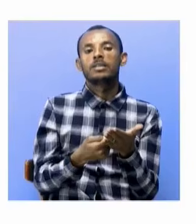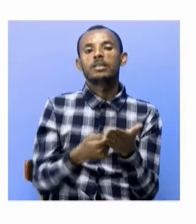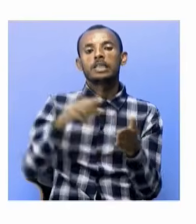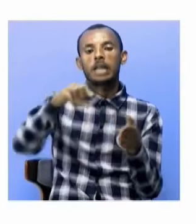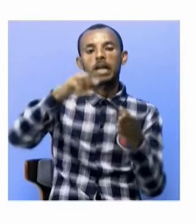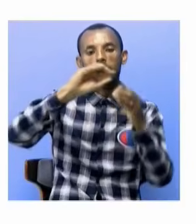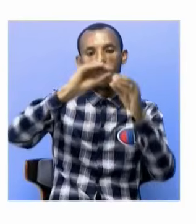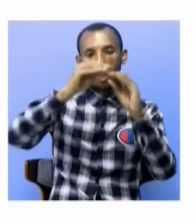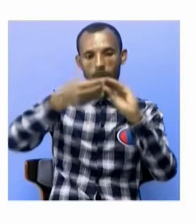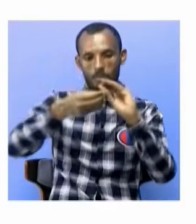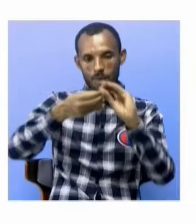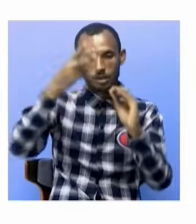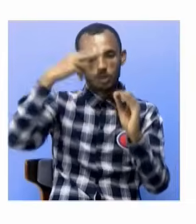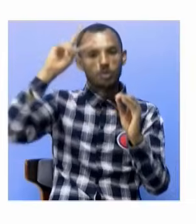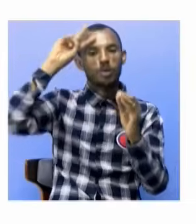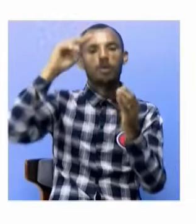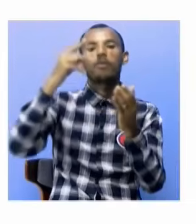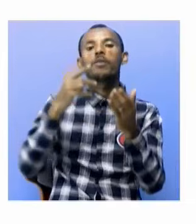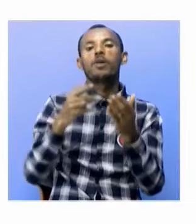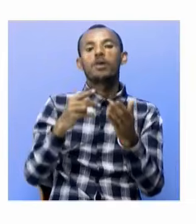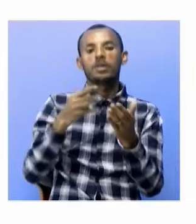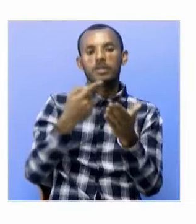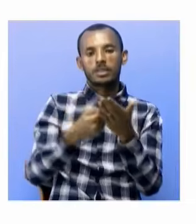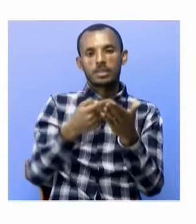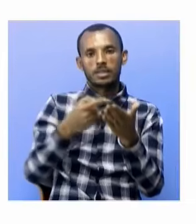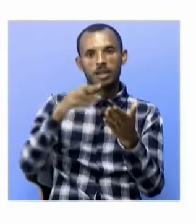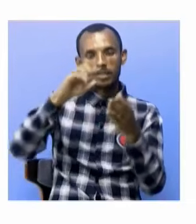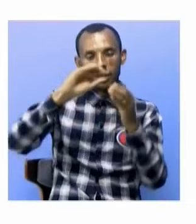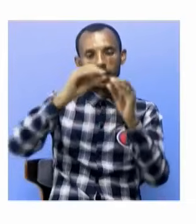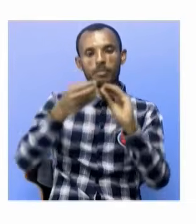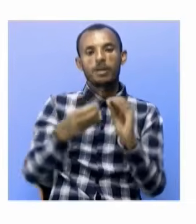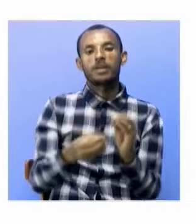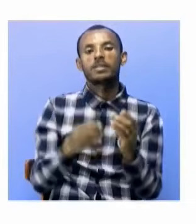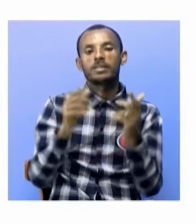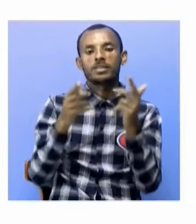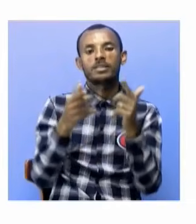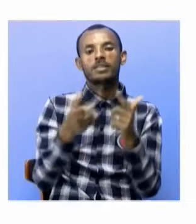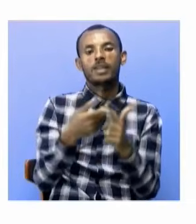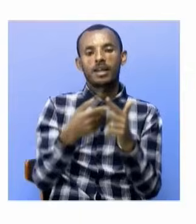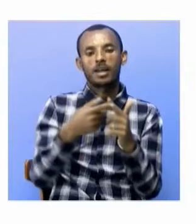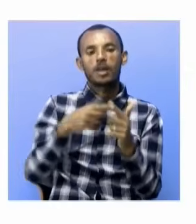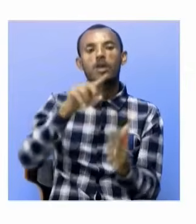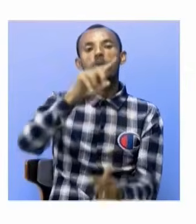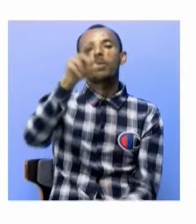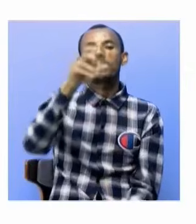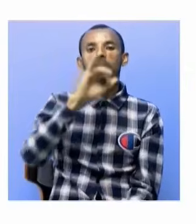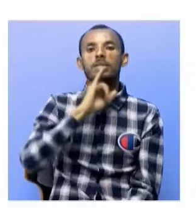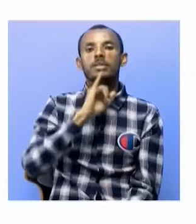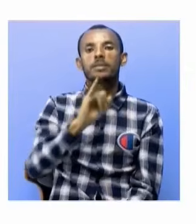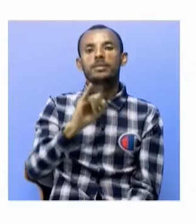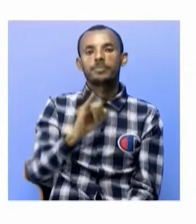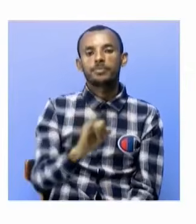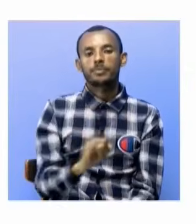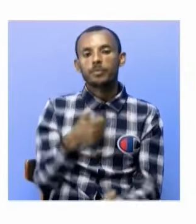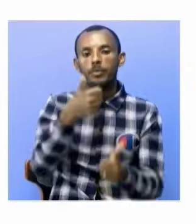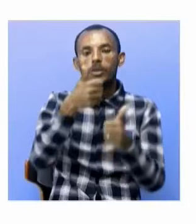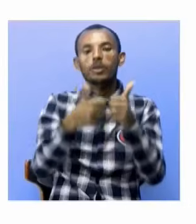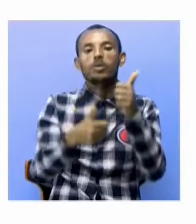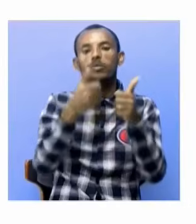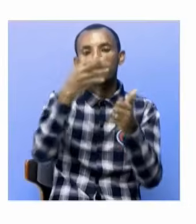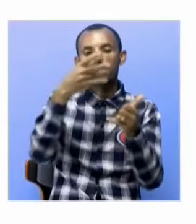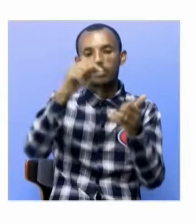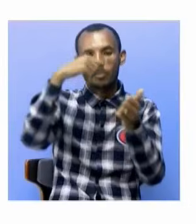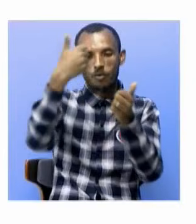rational numbers, the square of these rational numbers. My second question for you here is, which of the